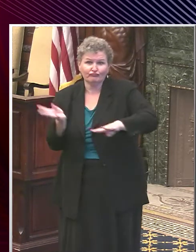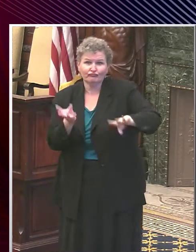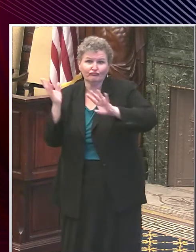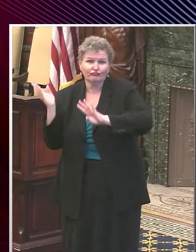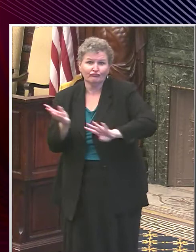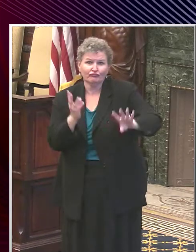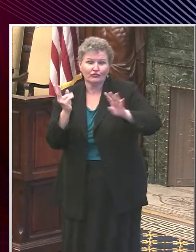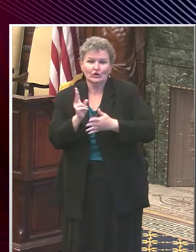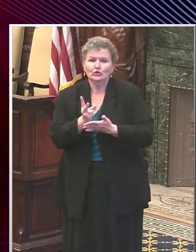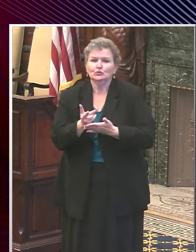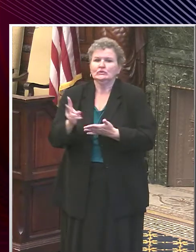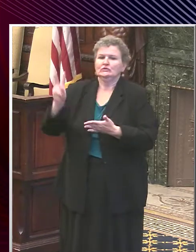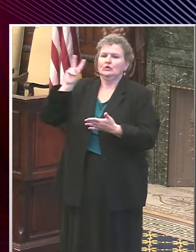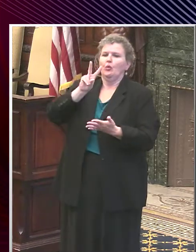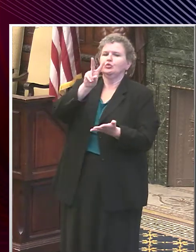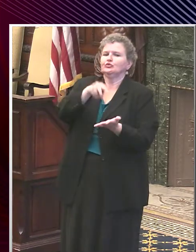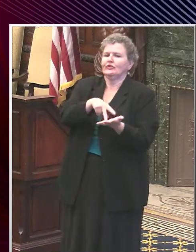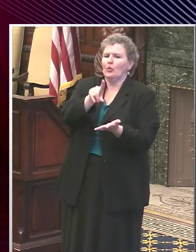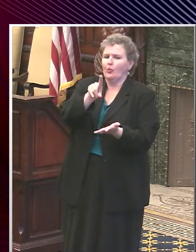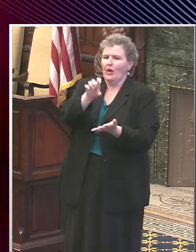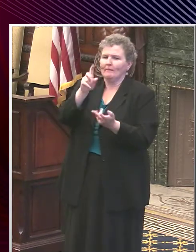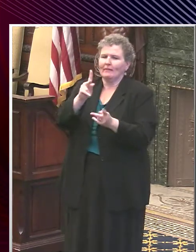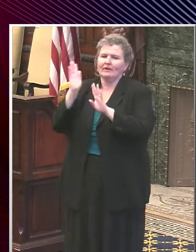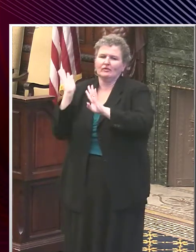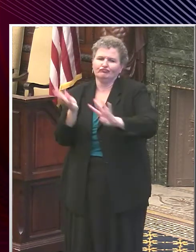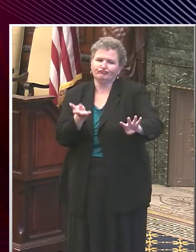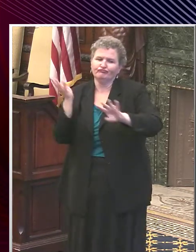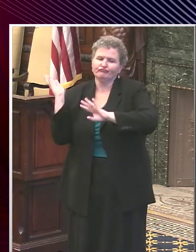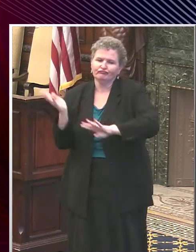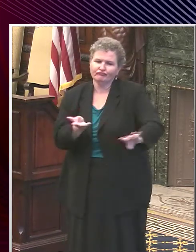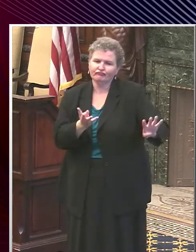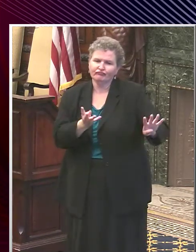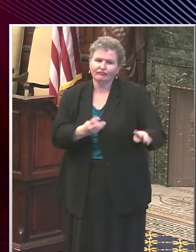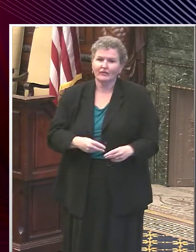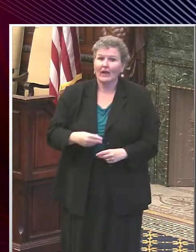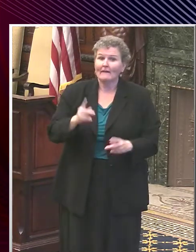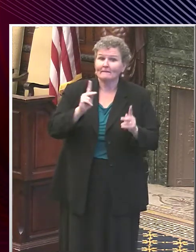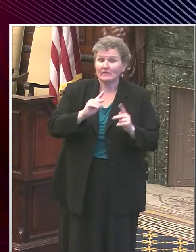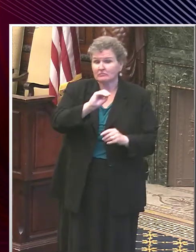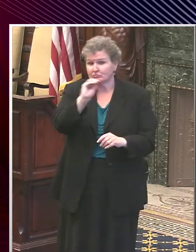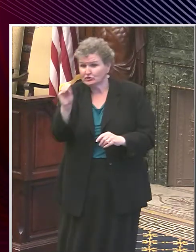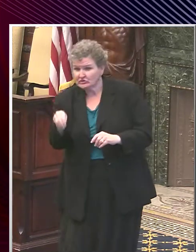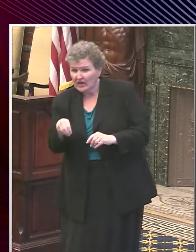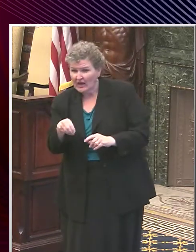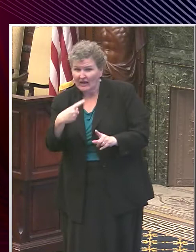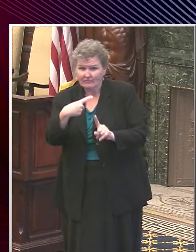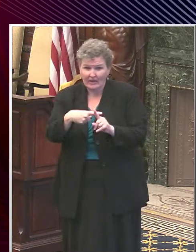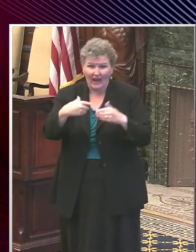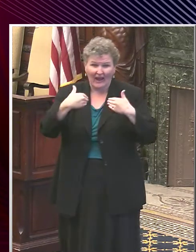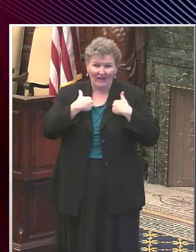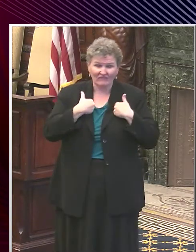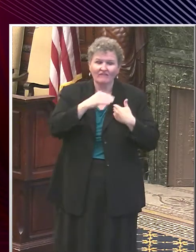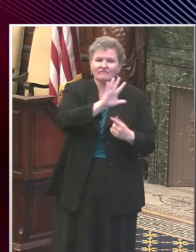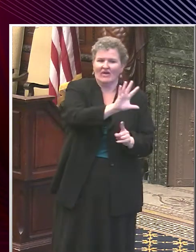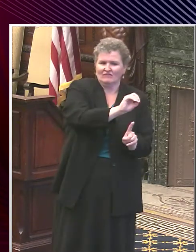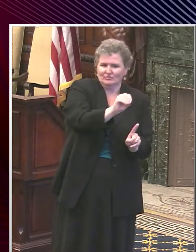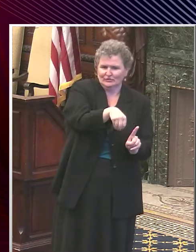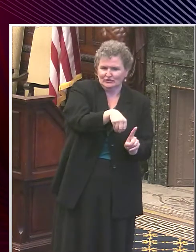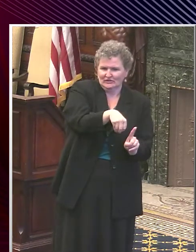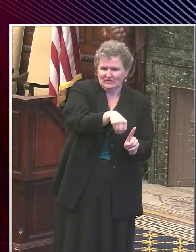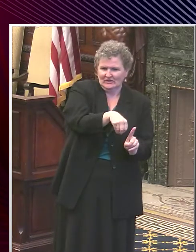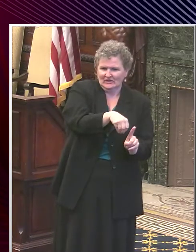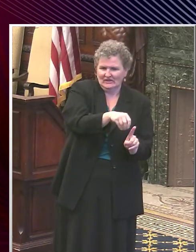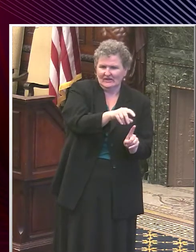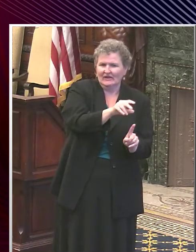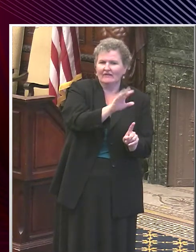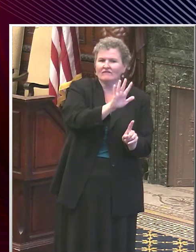weeks earlier. The percent of people who tested were positive was 5.2% last week. And that's pretty consistent with where we've been.